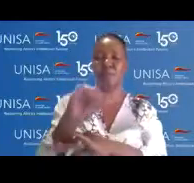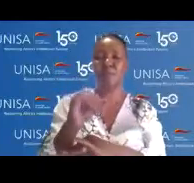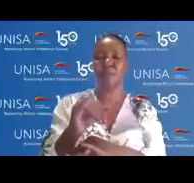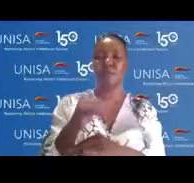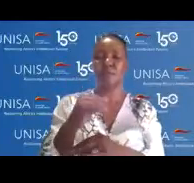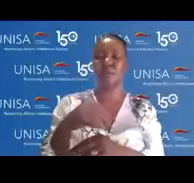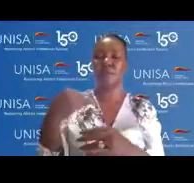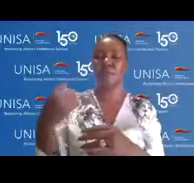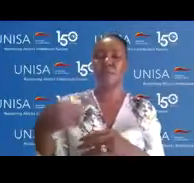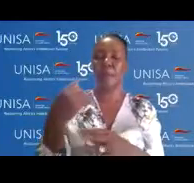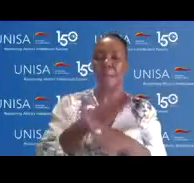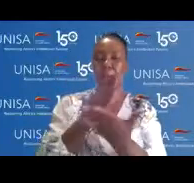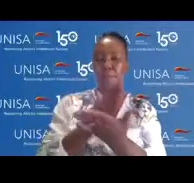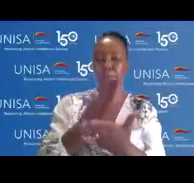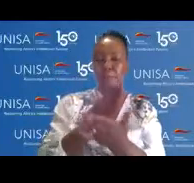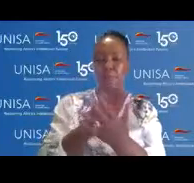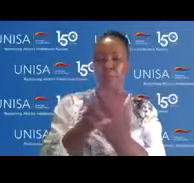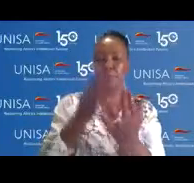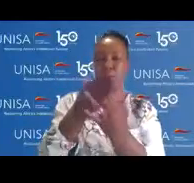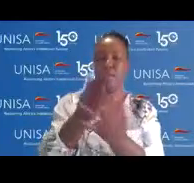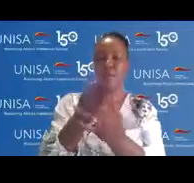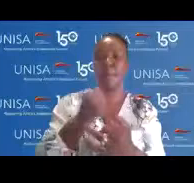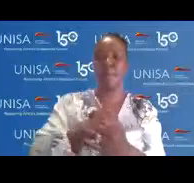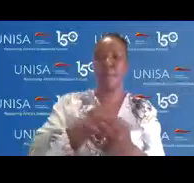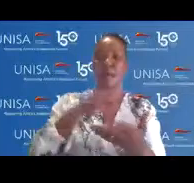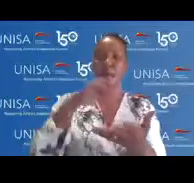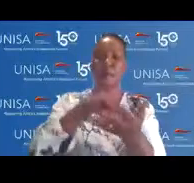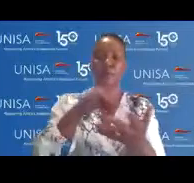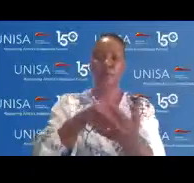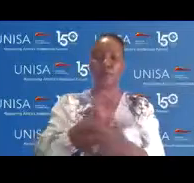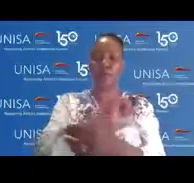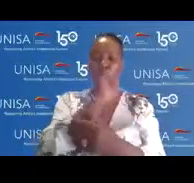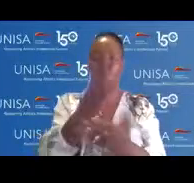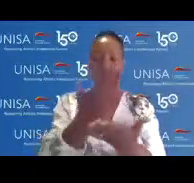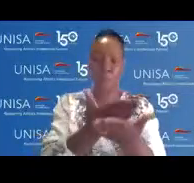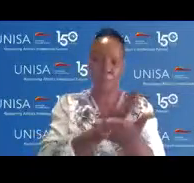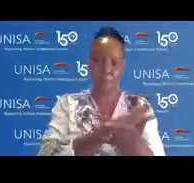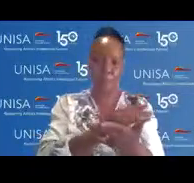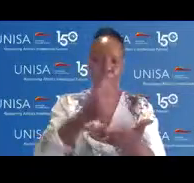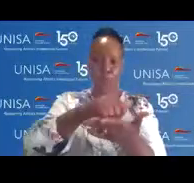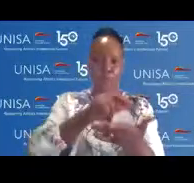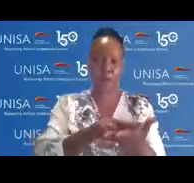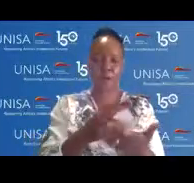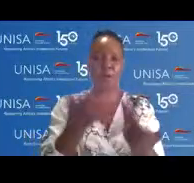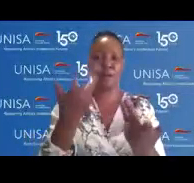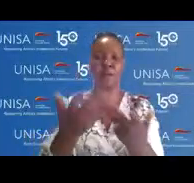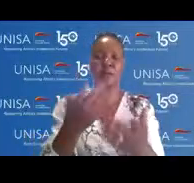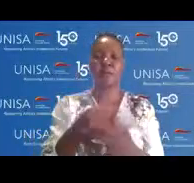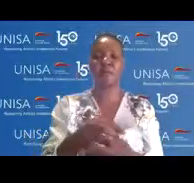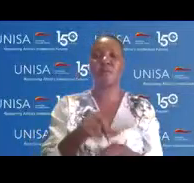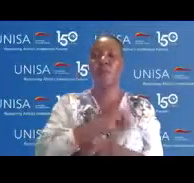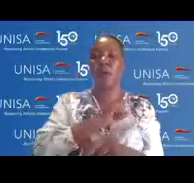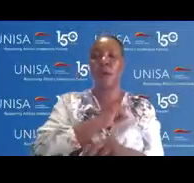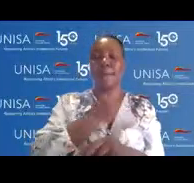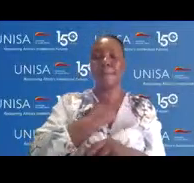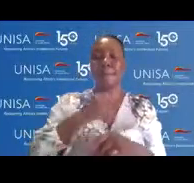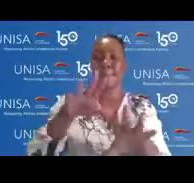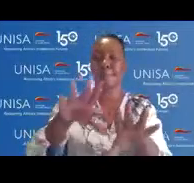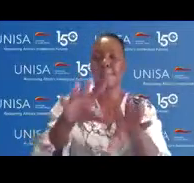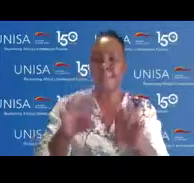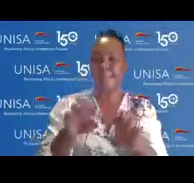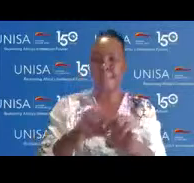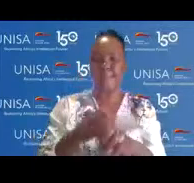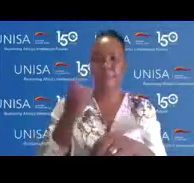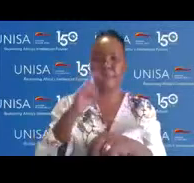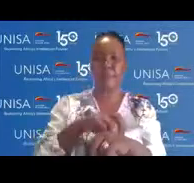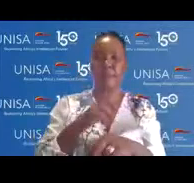that you can access my modules on your browser, even though you're using the app, because the My Exams, you will also need to navigate through